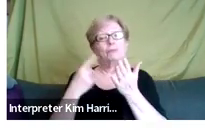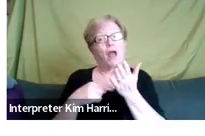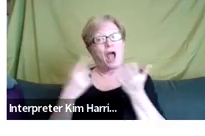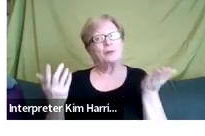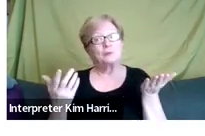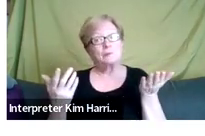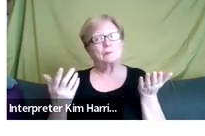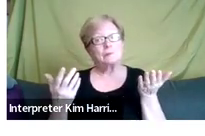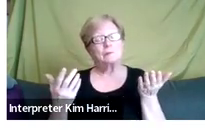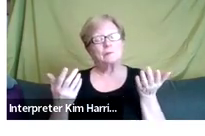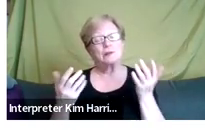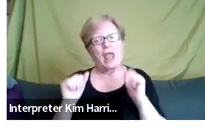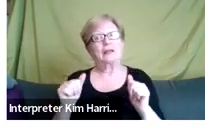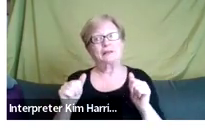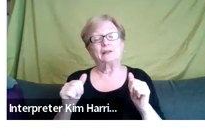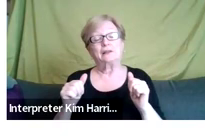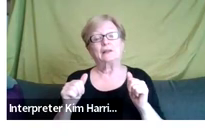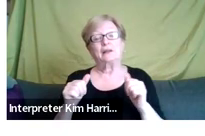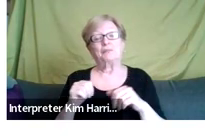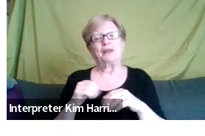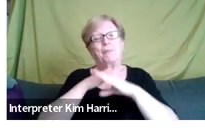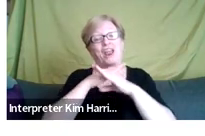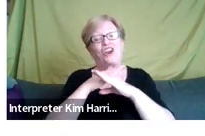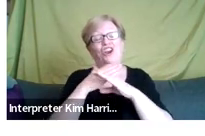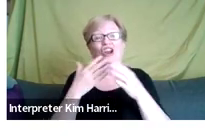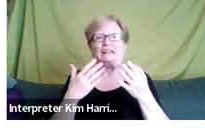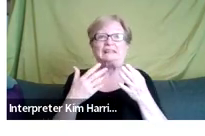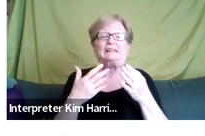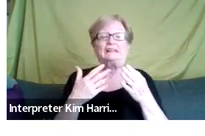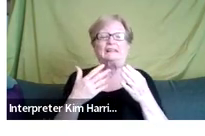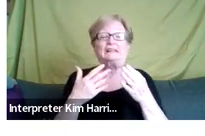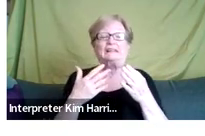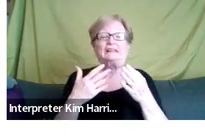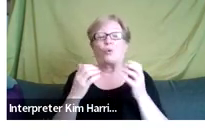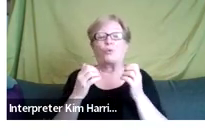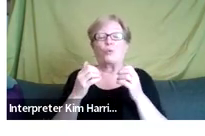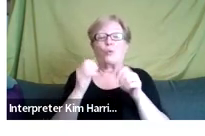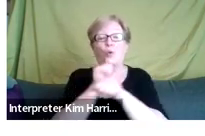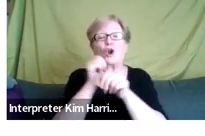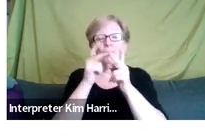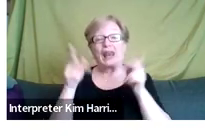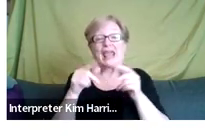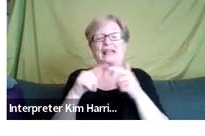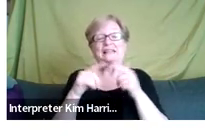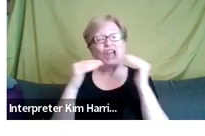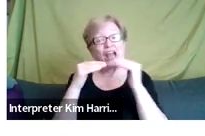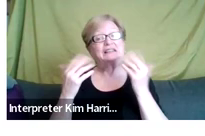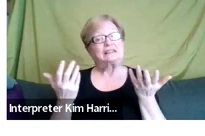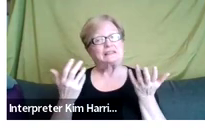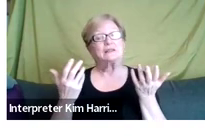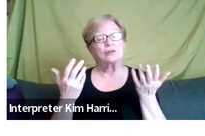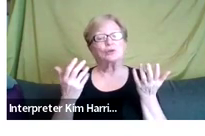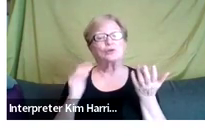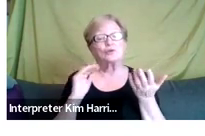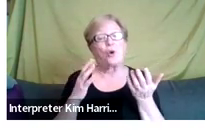can be a barrier when it comes to workplace justice. So